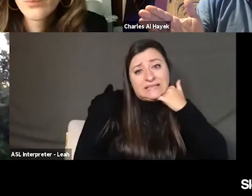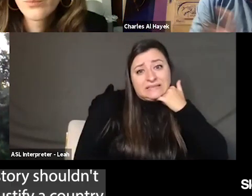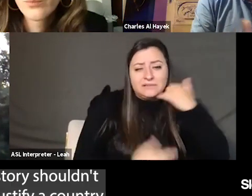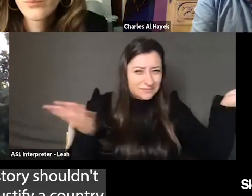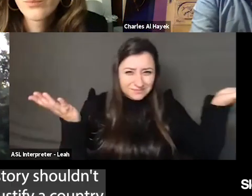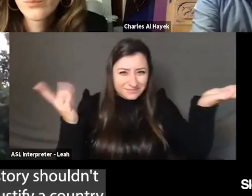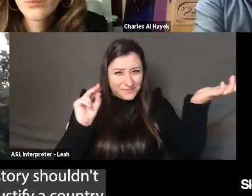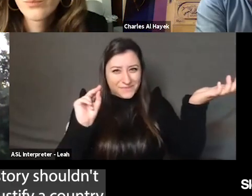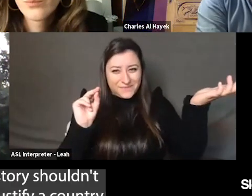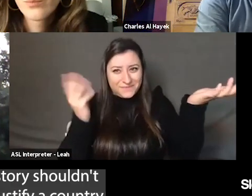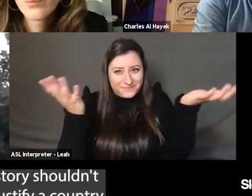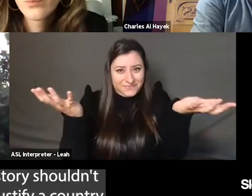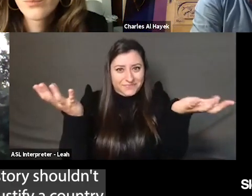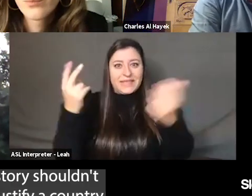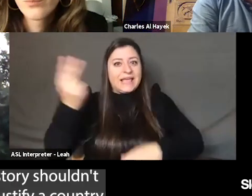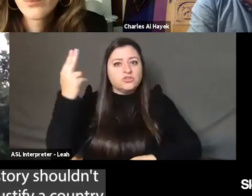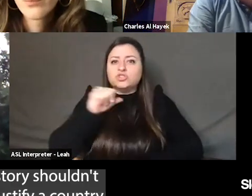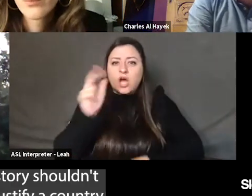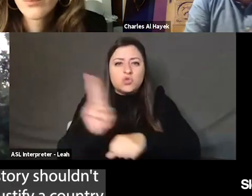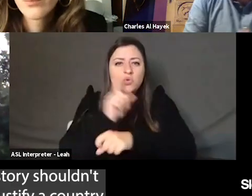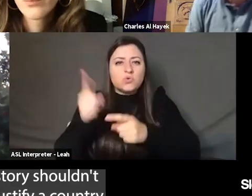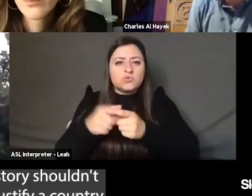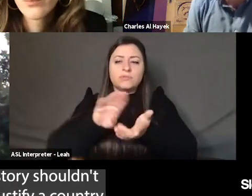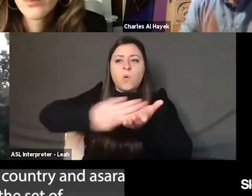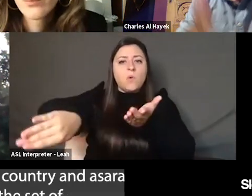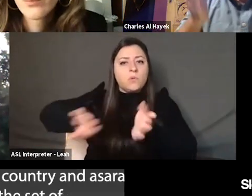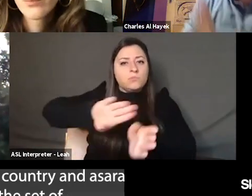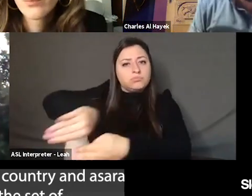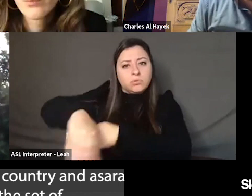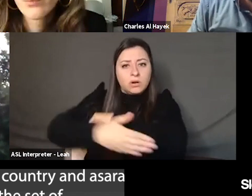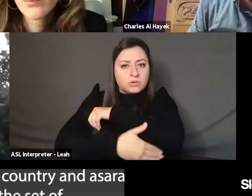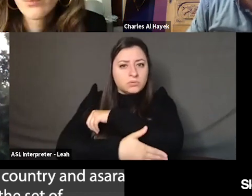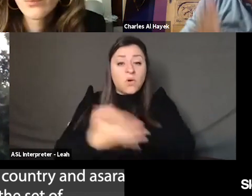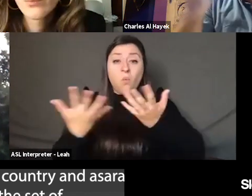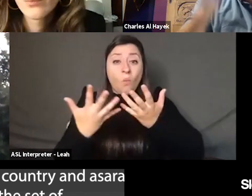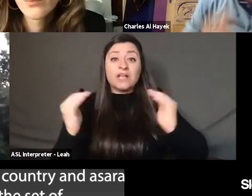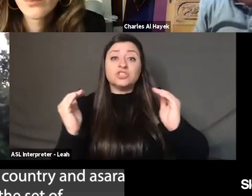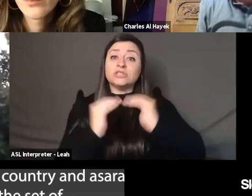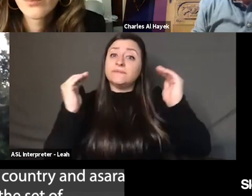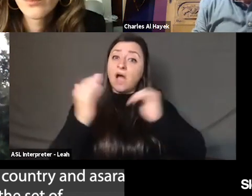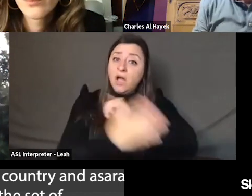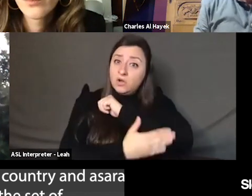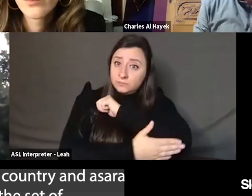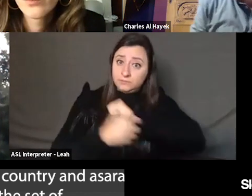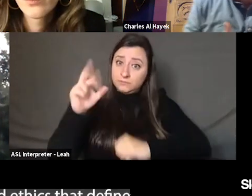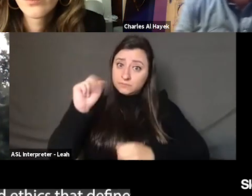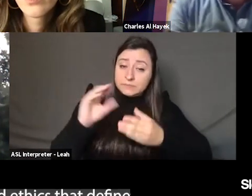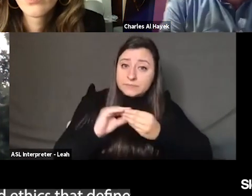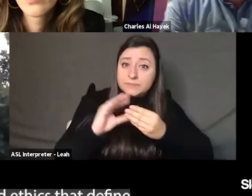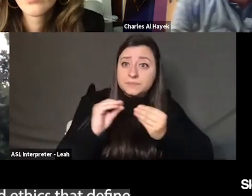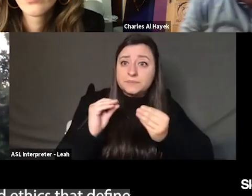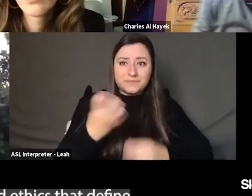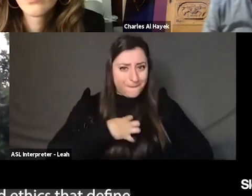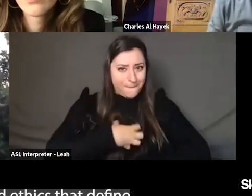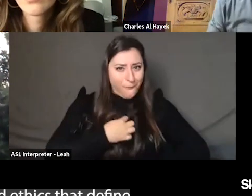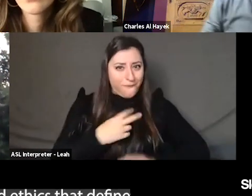nonsense. Because history shouldn't be used to justify a country. What justifies a country, and as Sarah said, is the set of moral